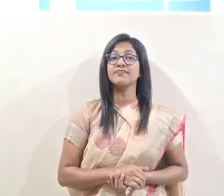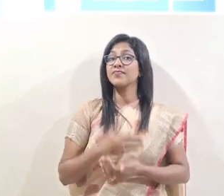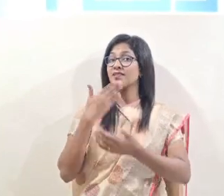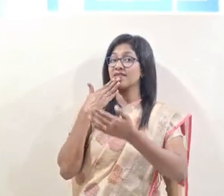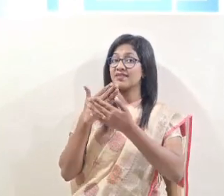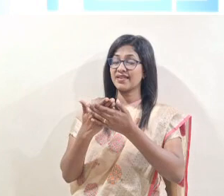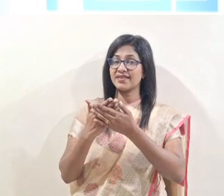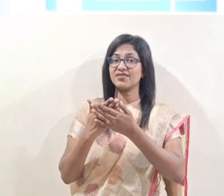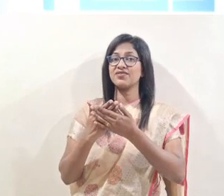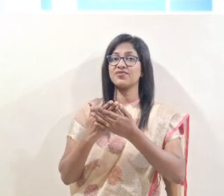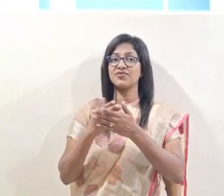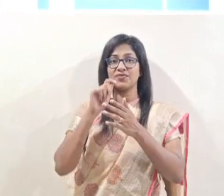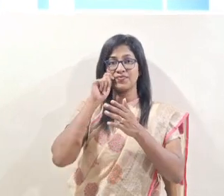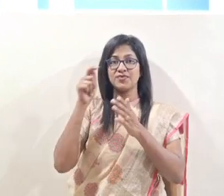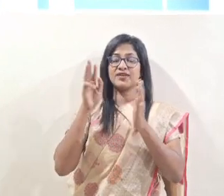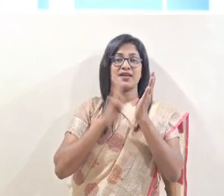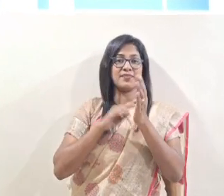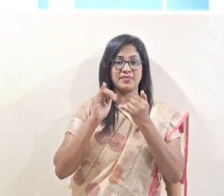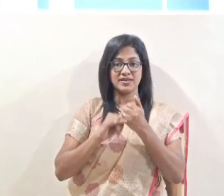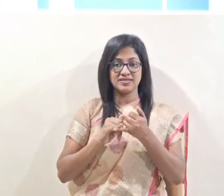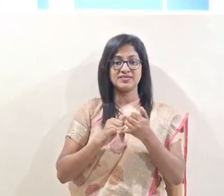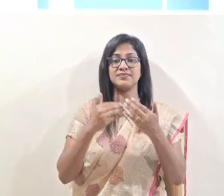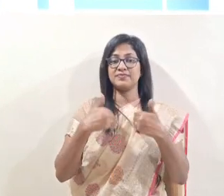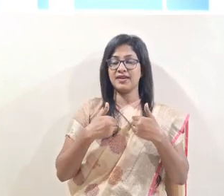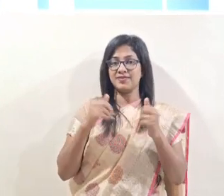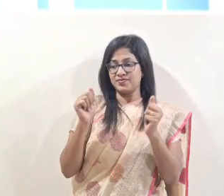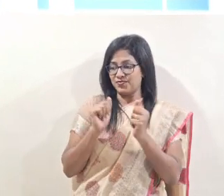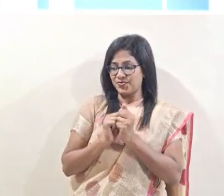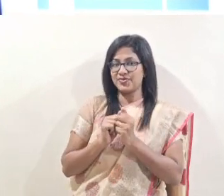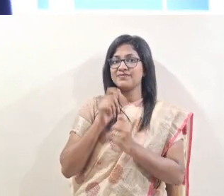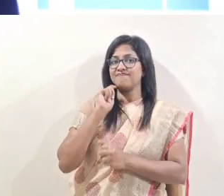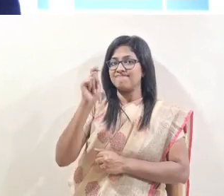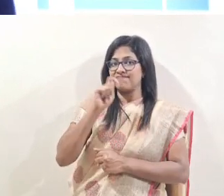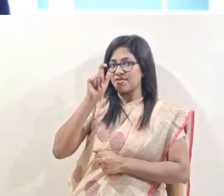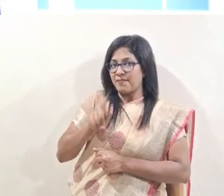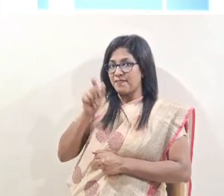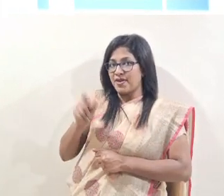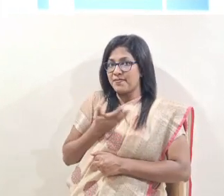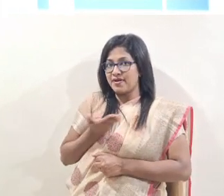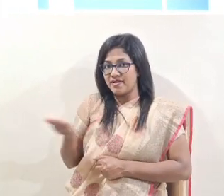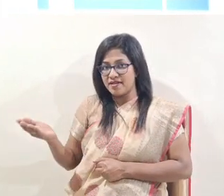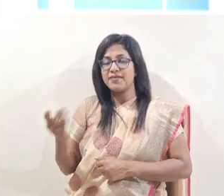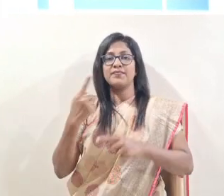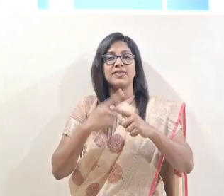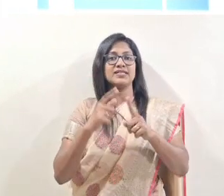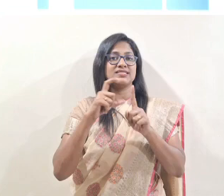Thank you, Mukund. My co-panelists and distinguished delegates.